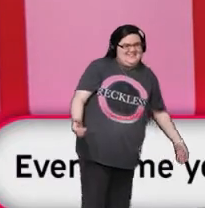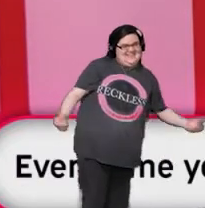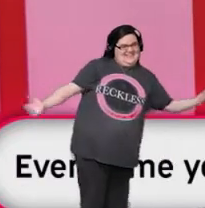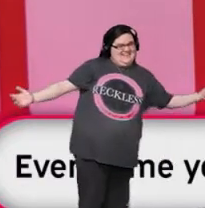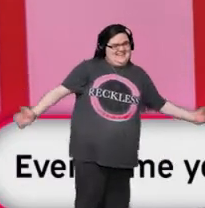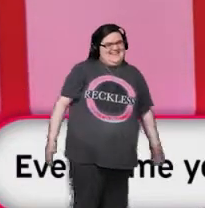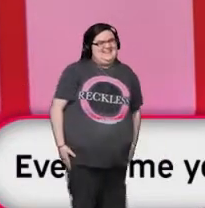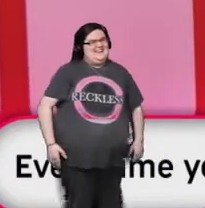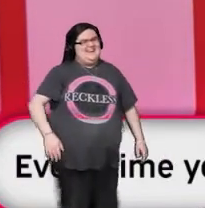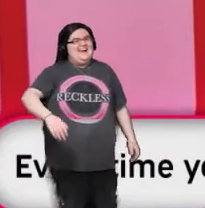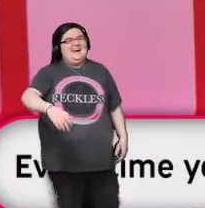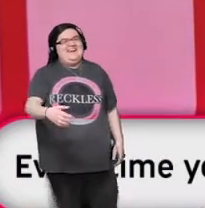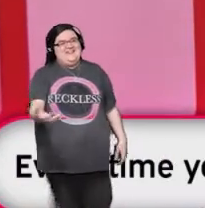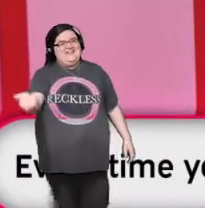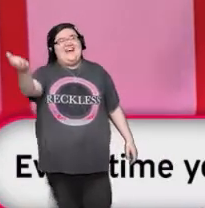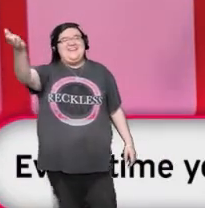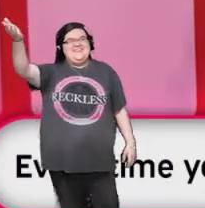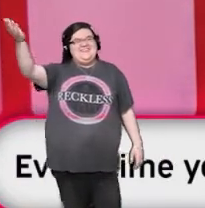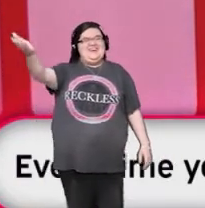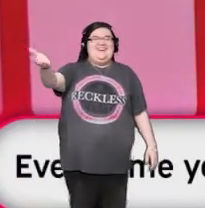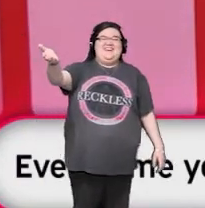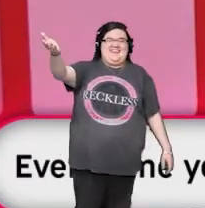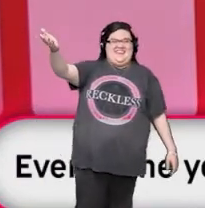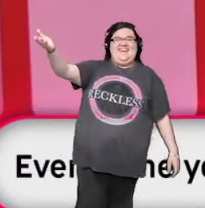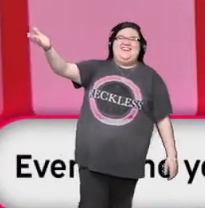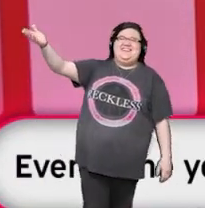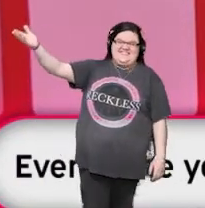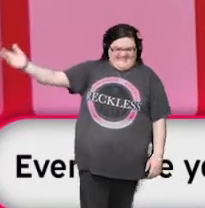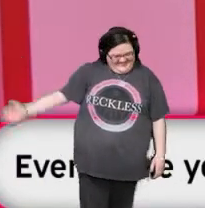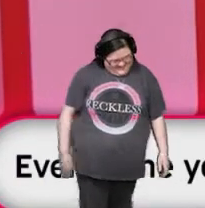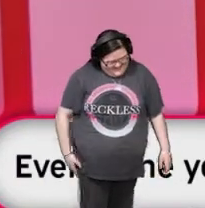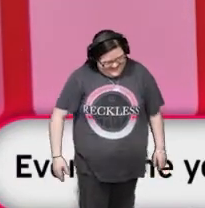the fact that I didn't see